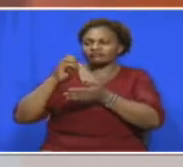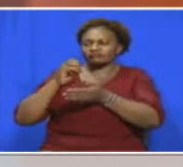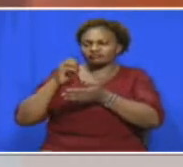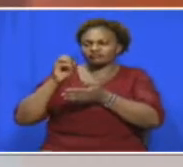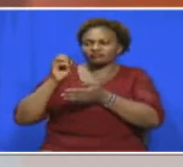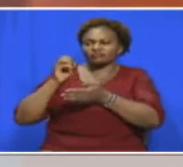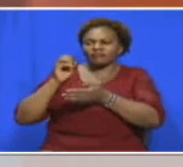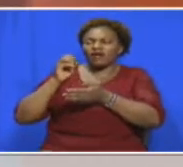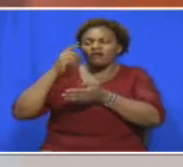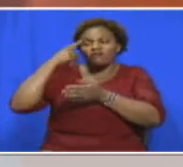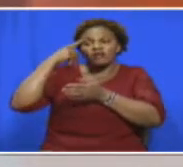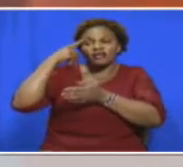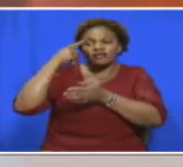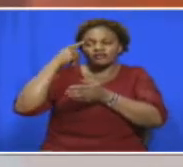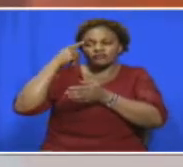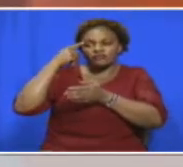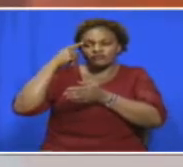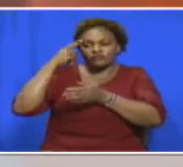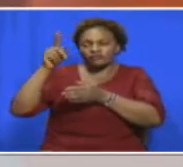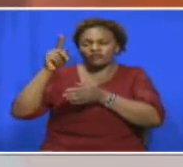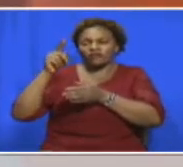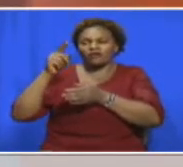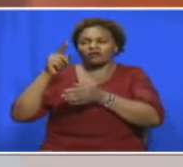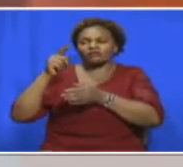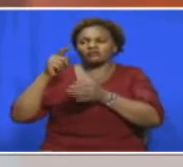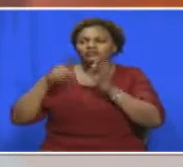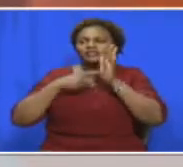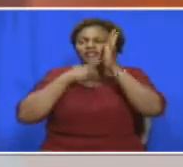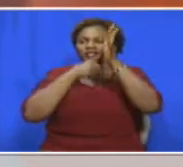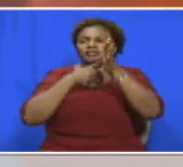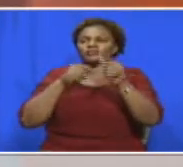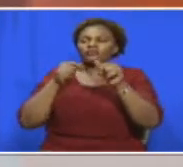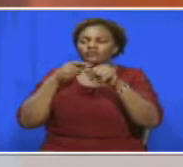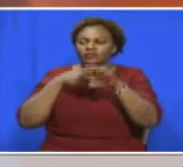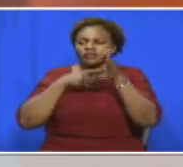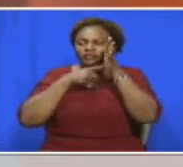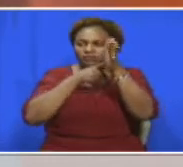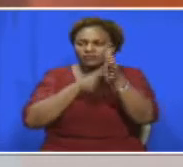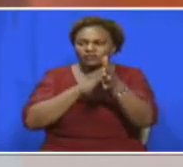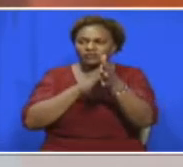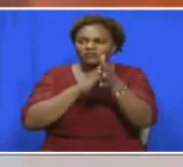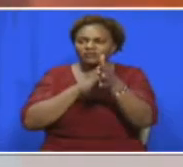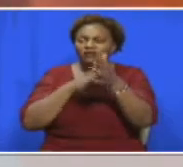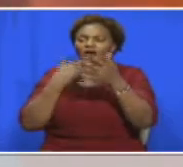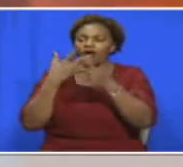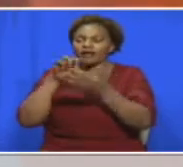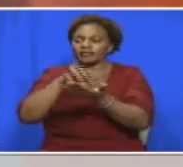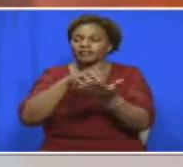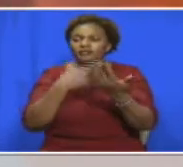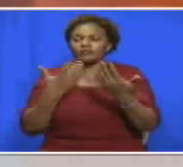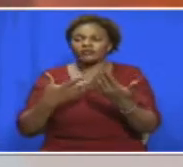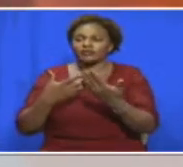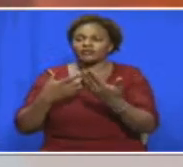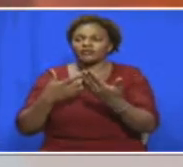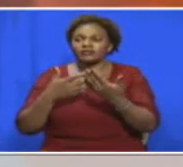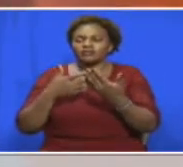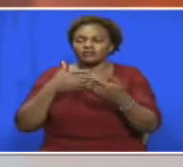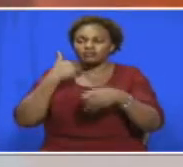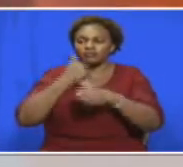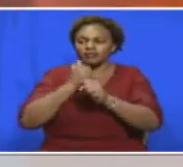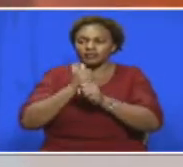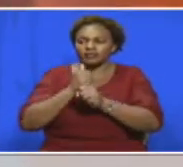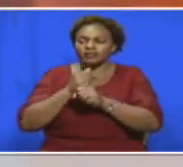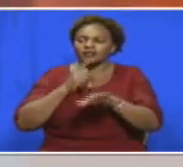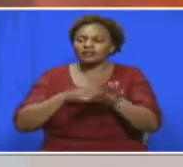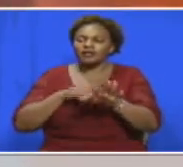For example, depending on the setup where this antigen testing is carried out, what I mean by setup is